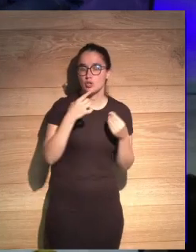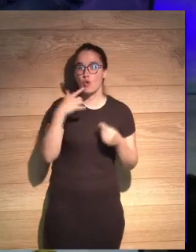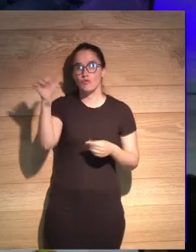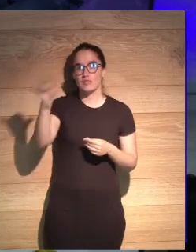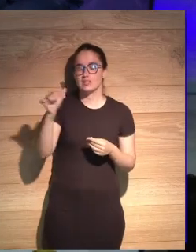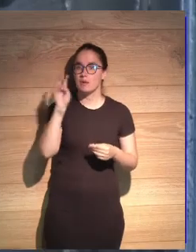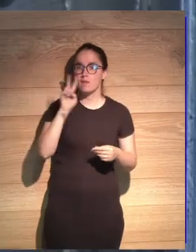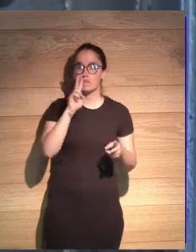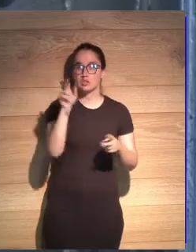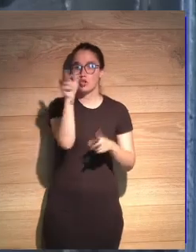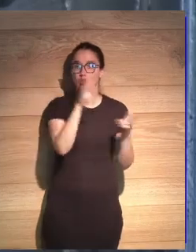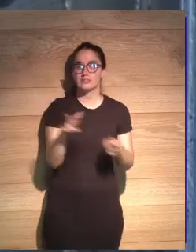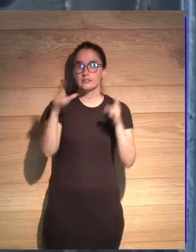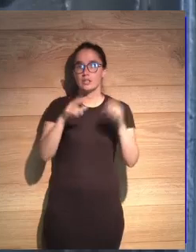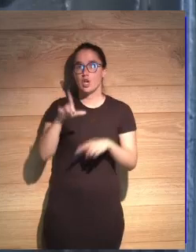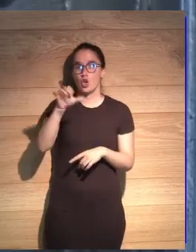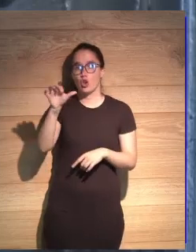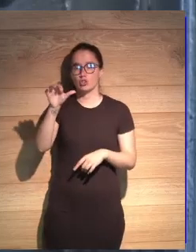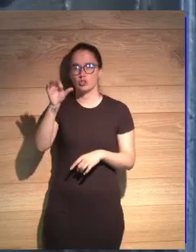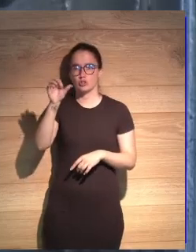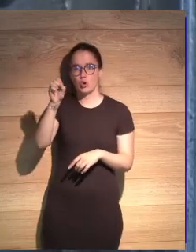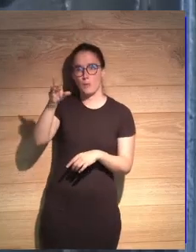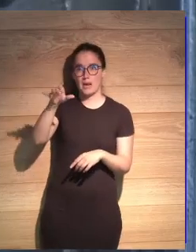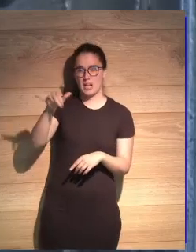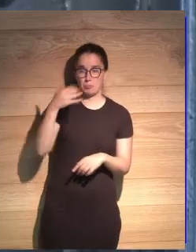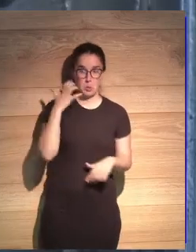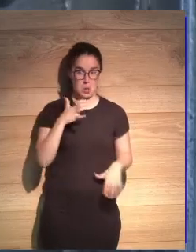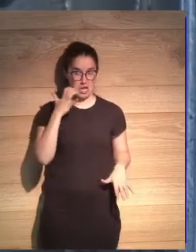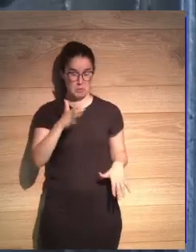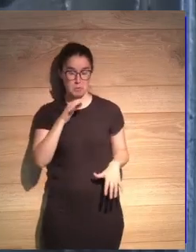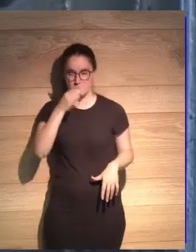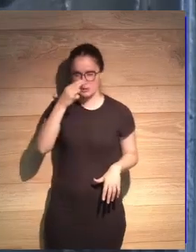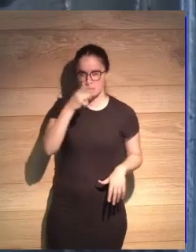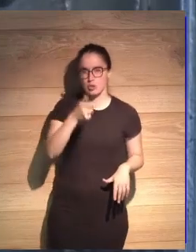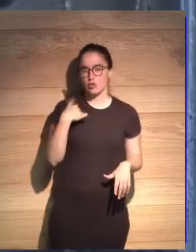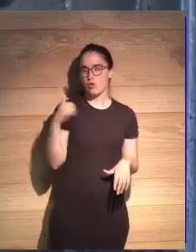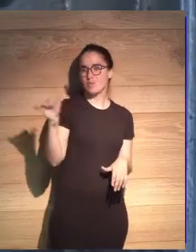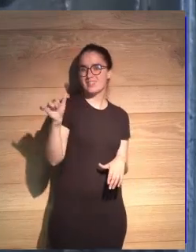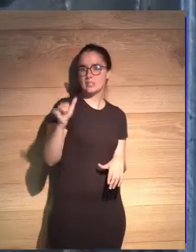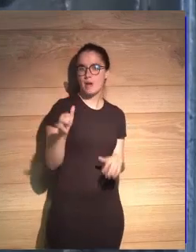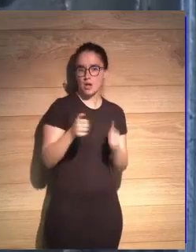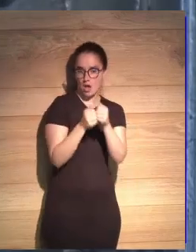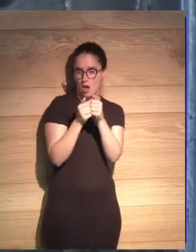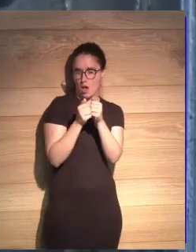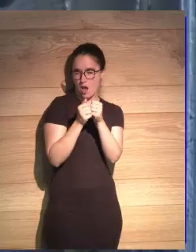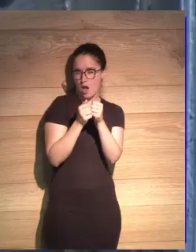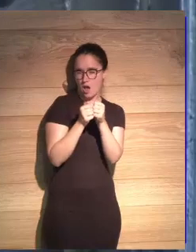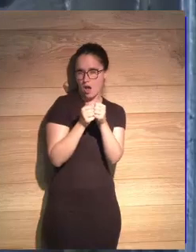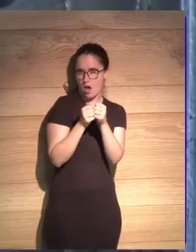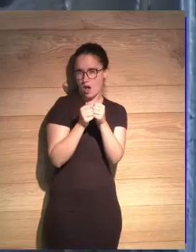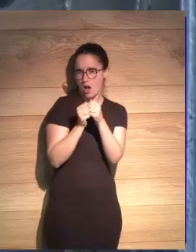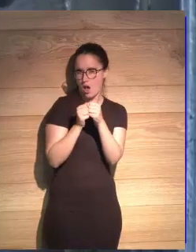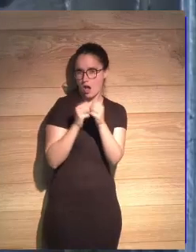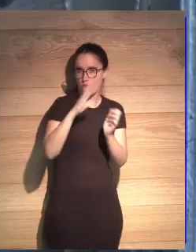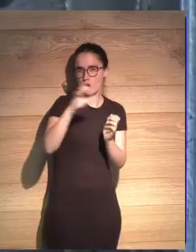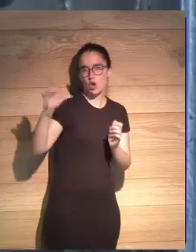addicted to series, there's no problem about this. If I tell you I've been binge watching The Sopranos, there's no problem about this. But